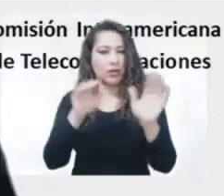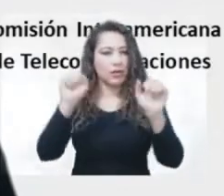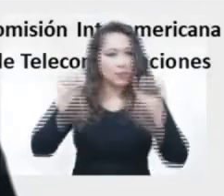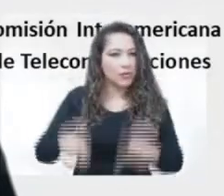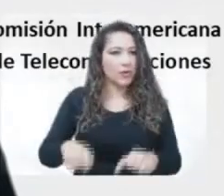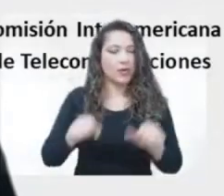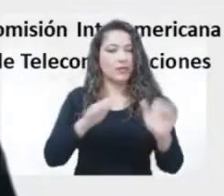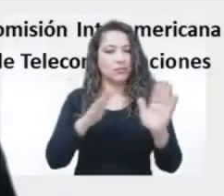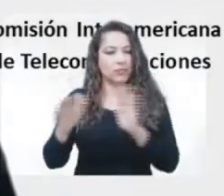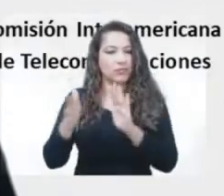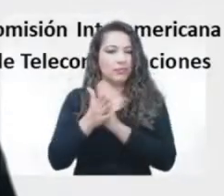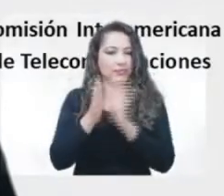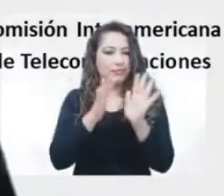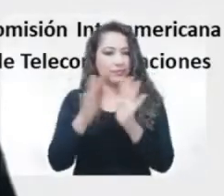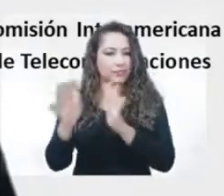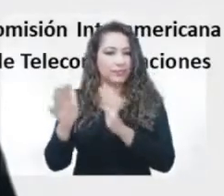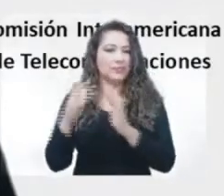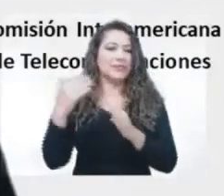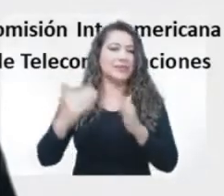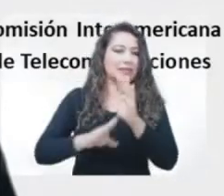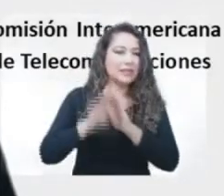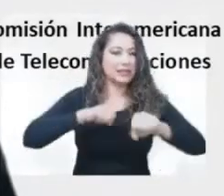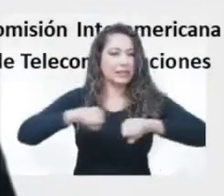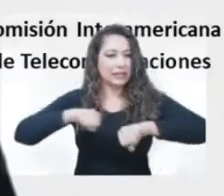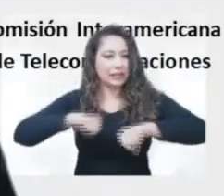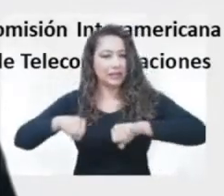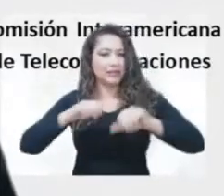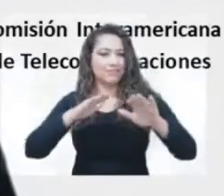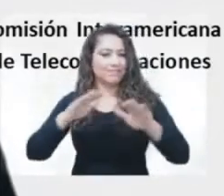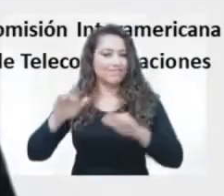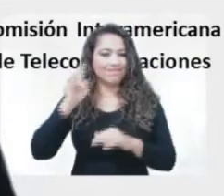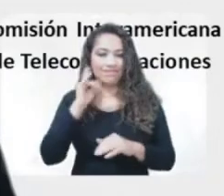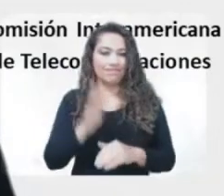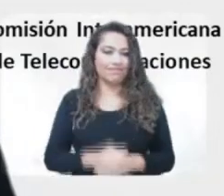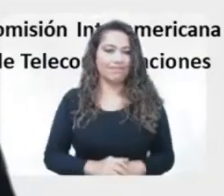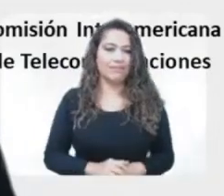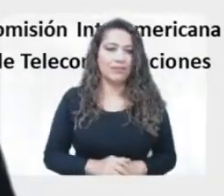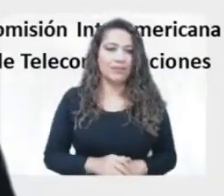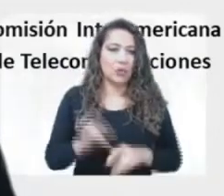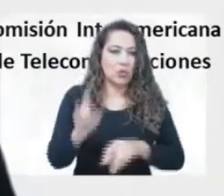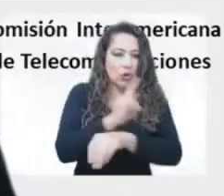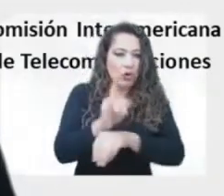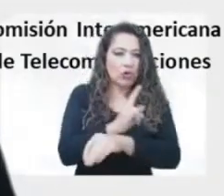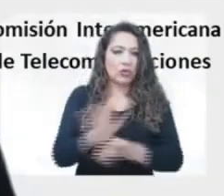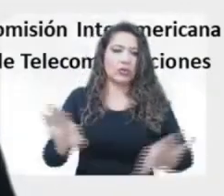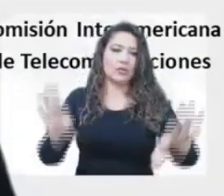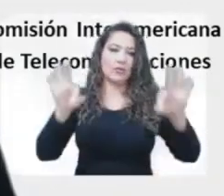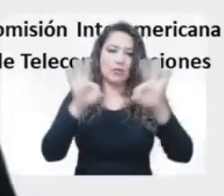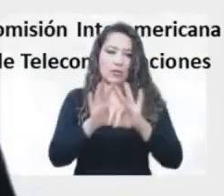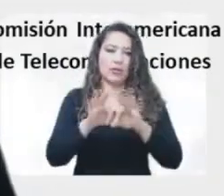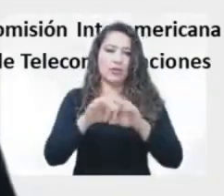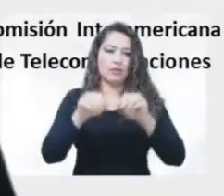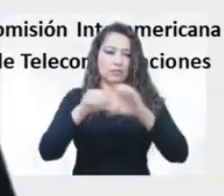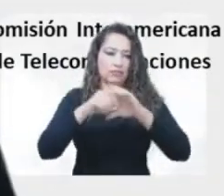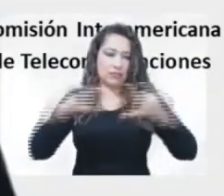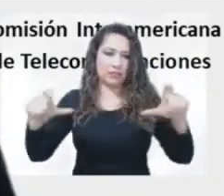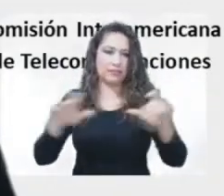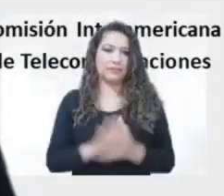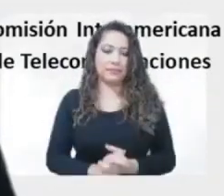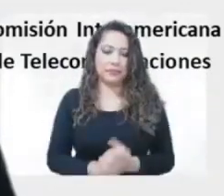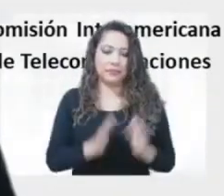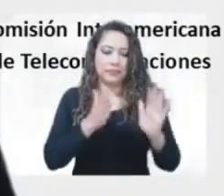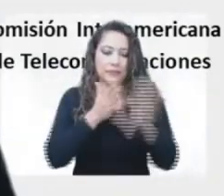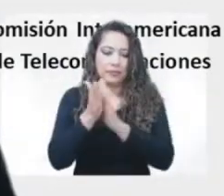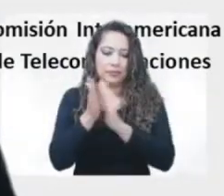De redes y servicios de radiocomunicaciones con un uso más eficiente del espectro. Y es en este sentido